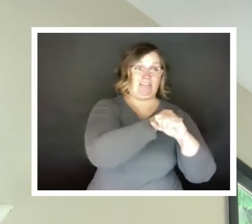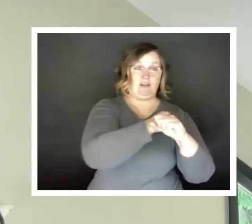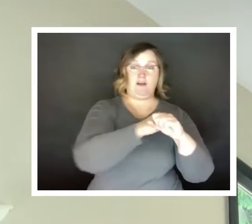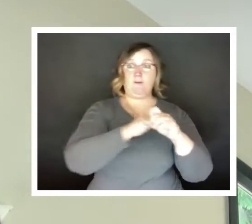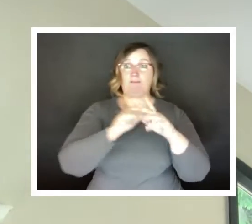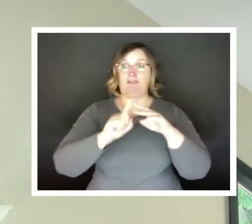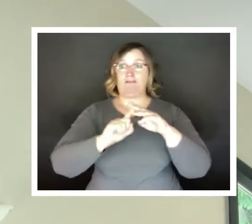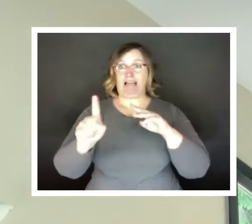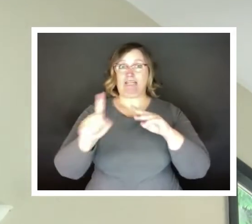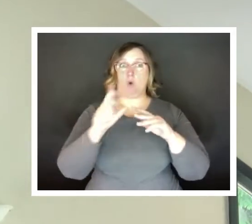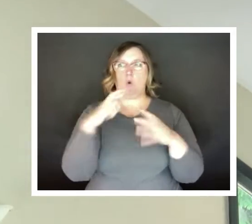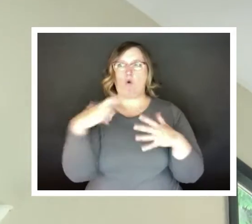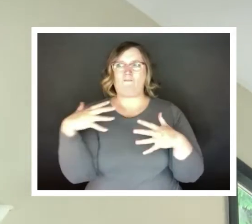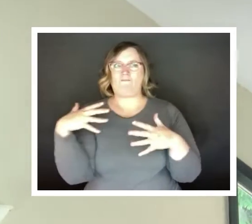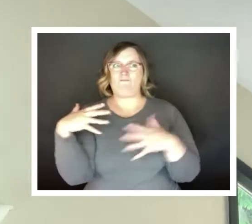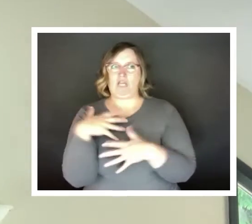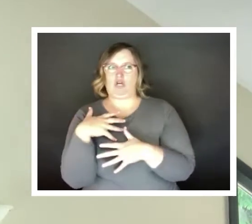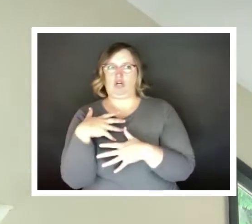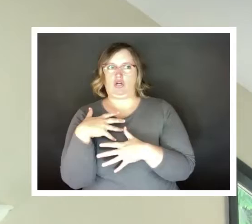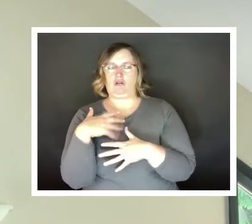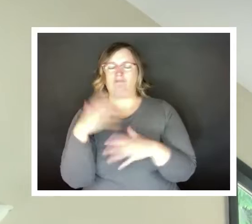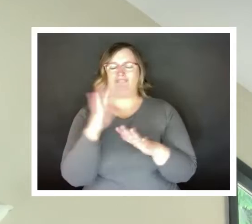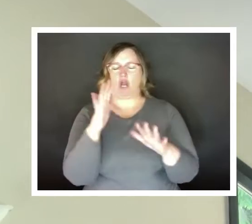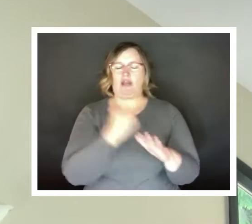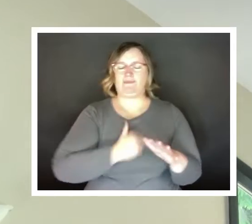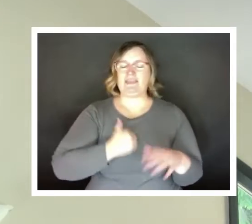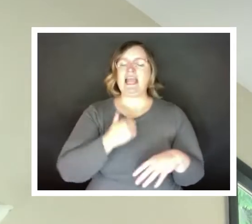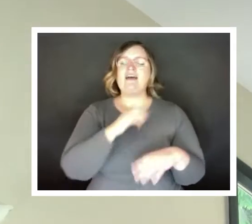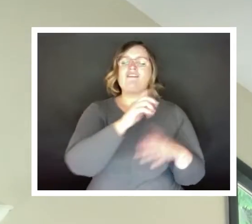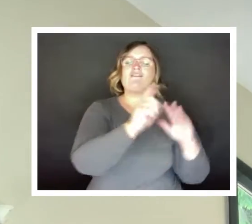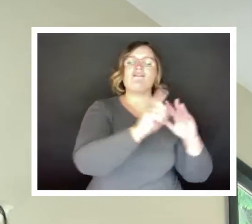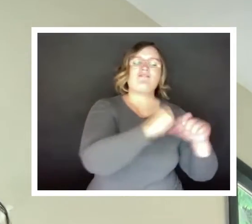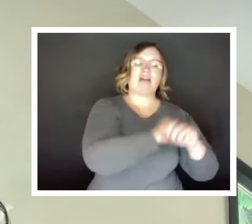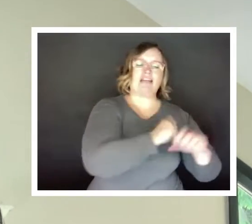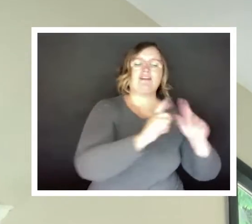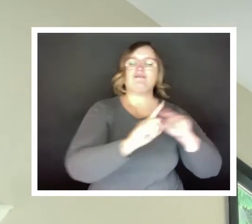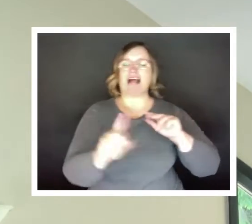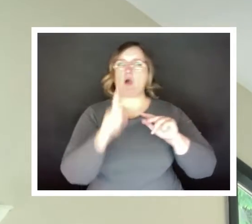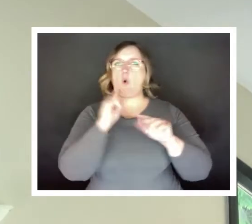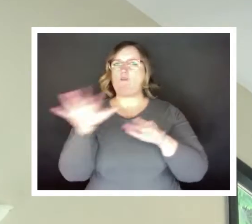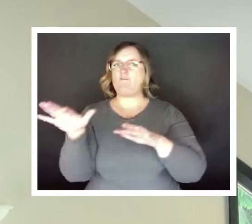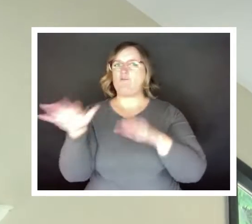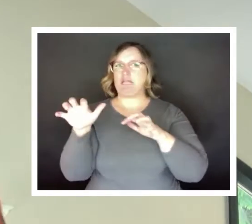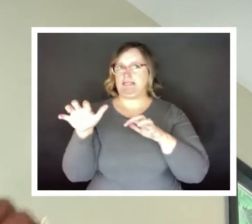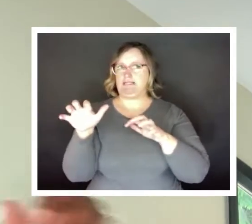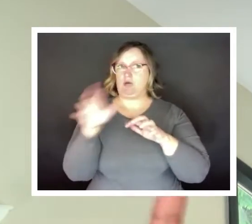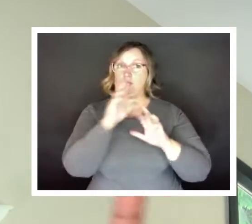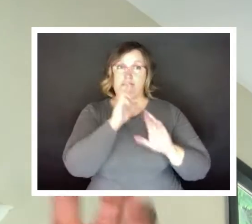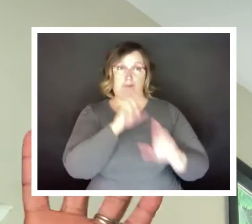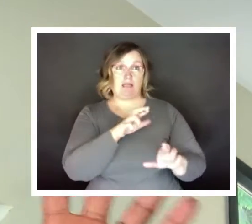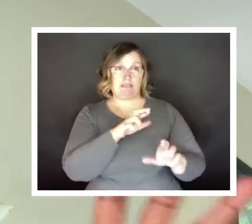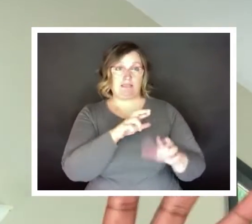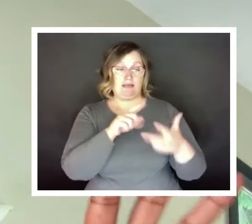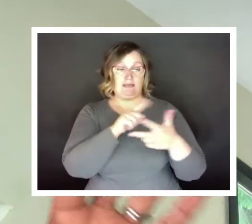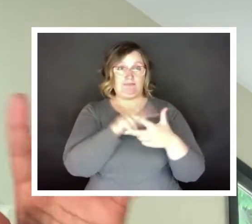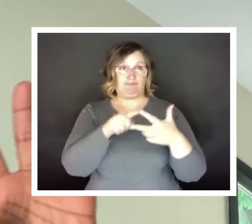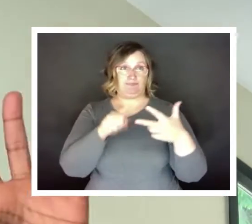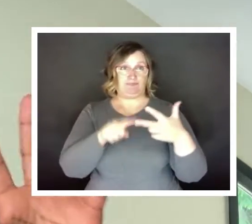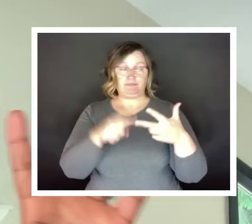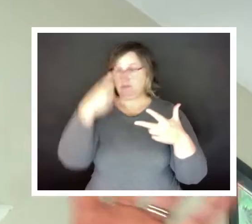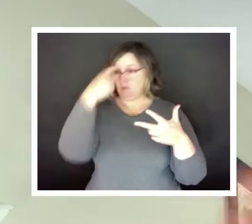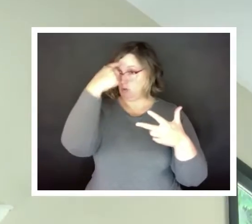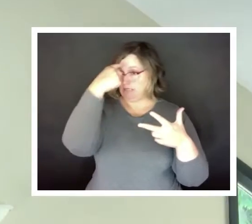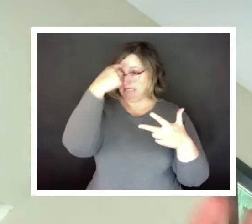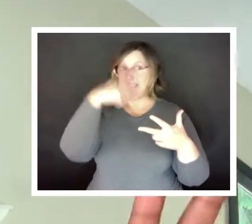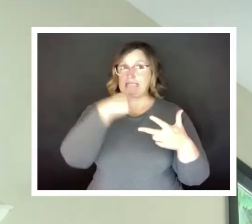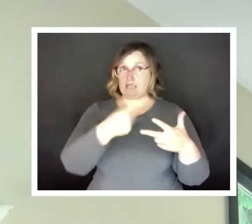response. Fight, flight, or freeze response. And when we fight, flight, or freeze, when our amygdala sets off, it lets